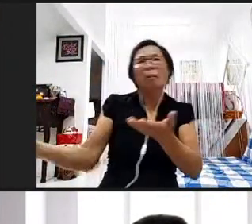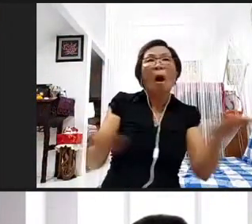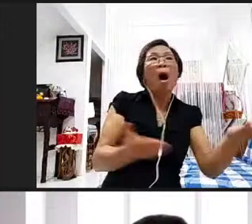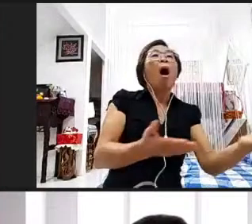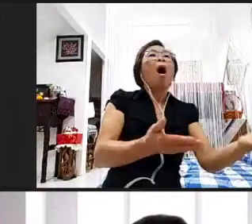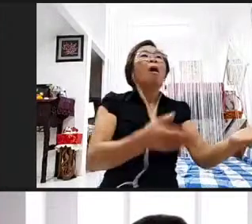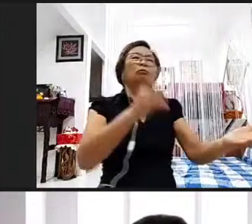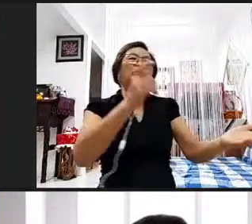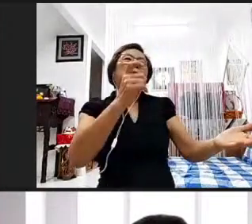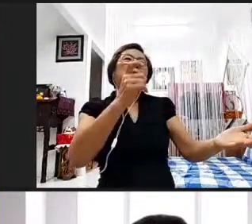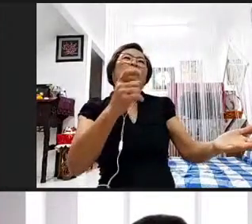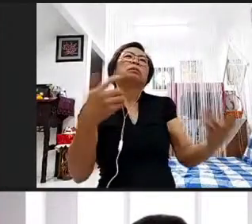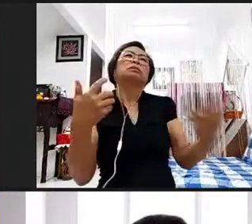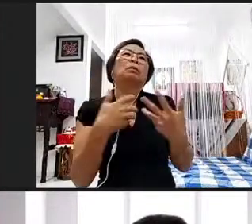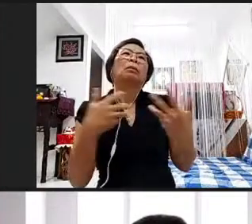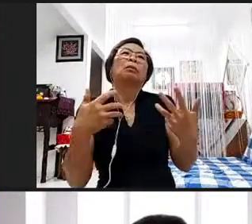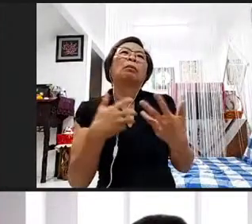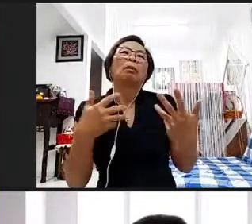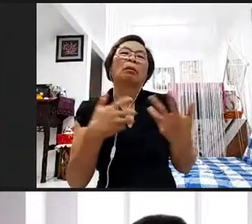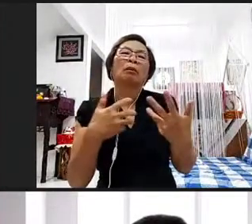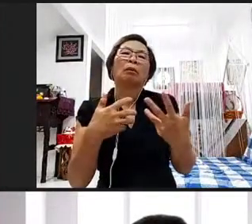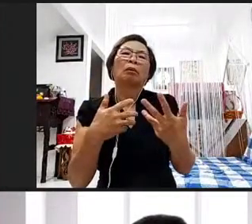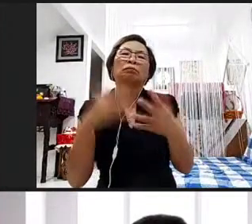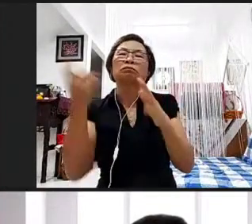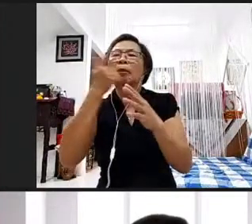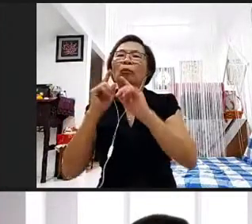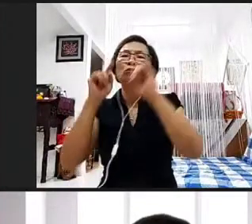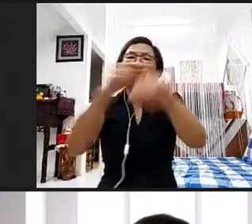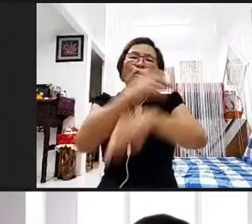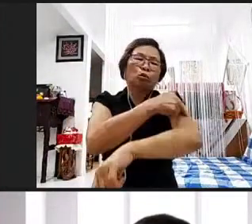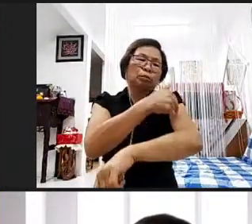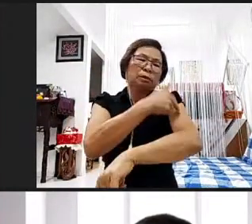so fearful and they wouldn't dare to come to hospital.